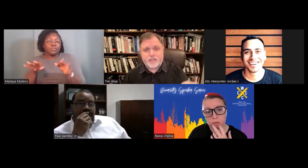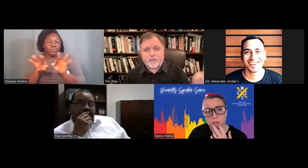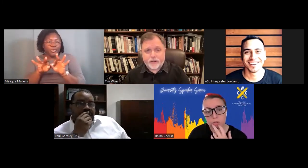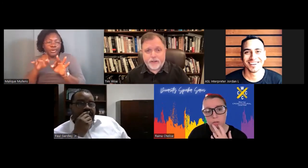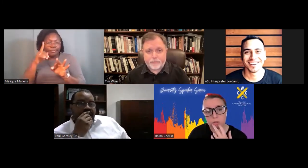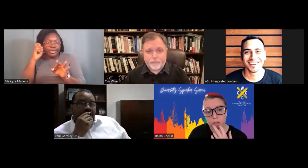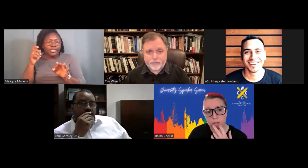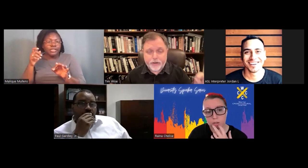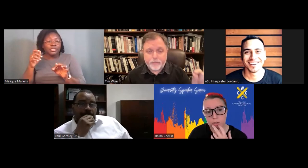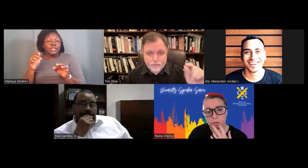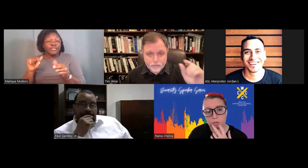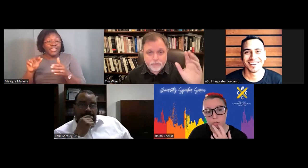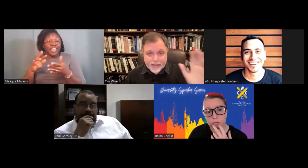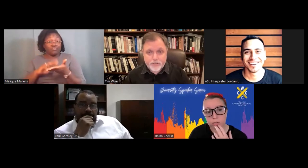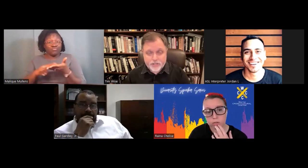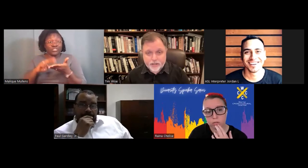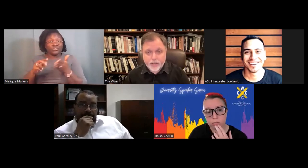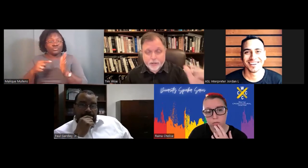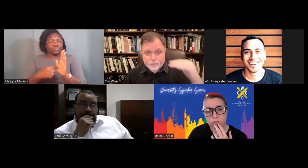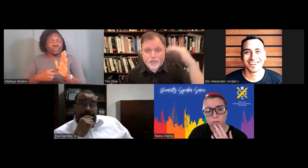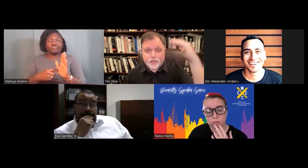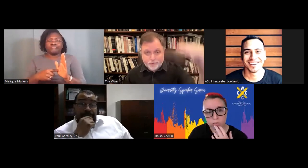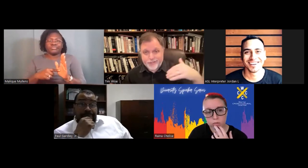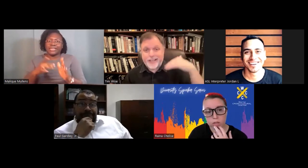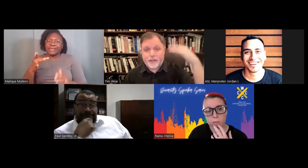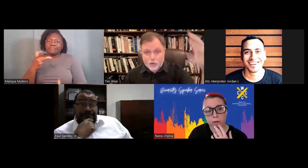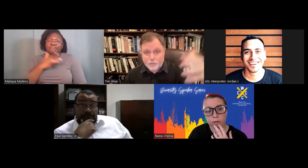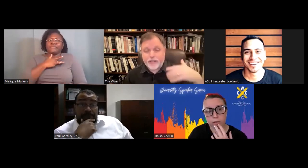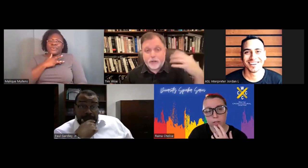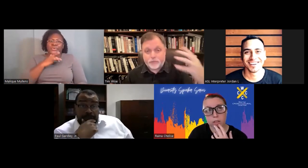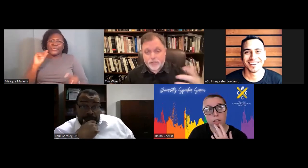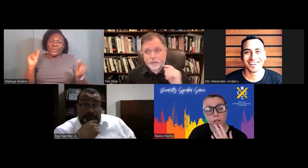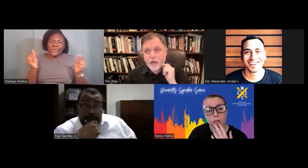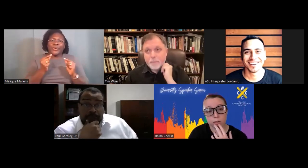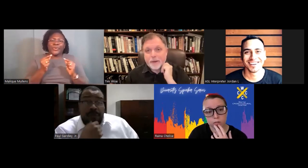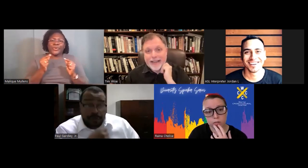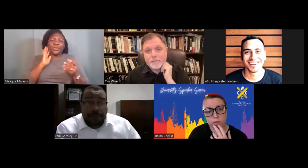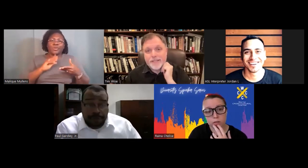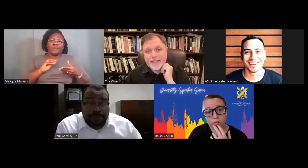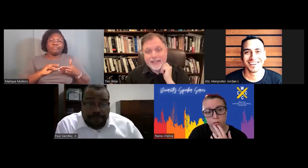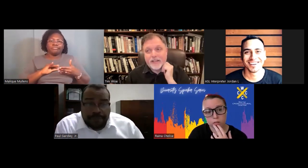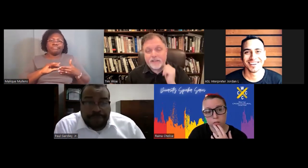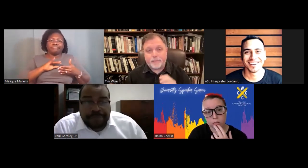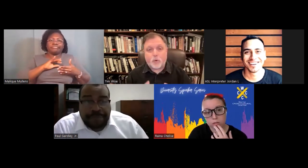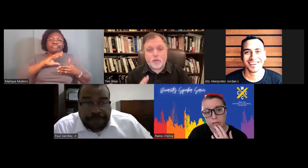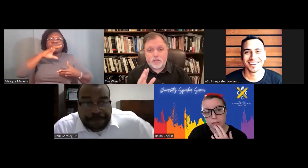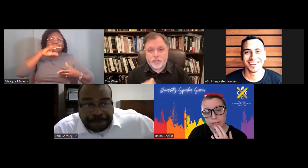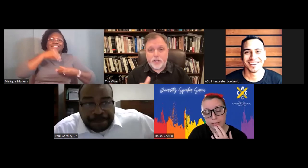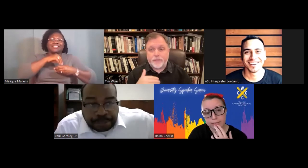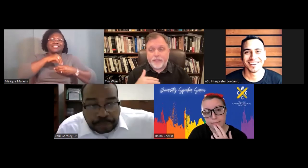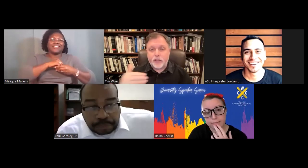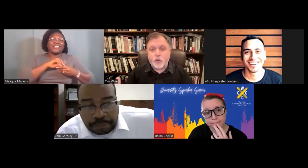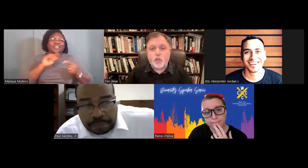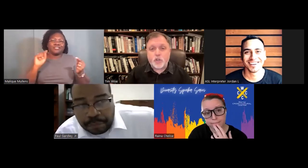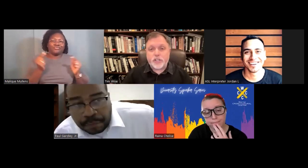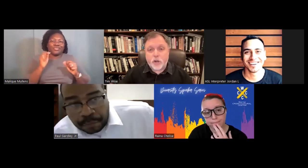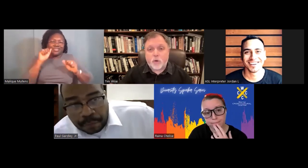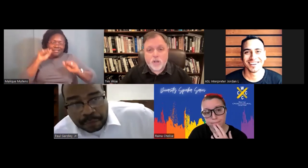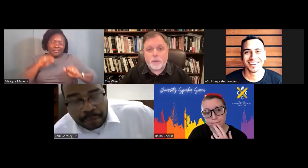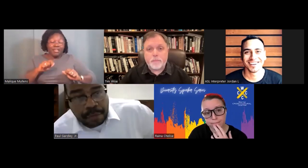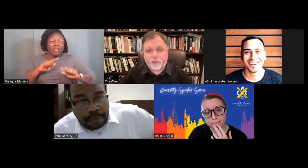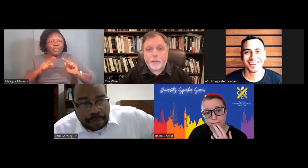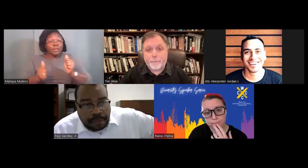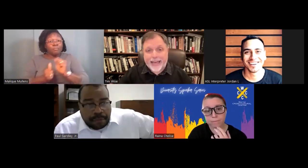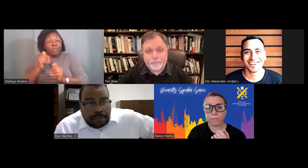research says they're very damaging, especially because they accumulate over time. But I am saying that it's important to know that they usually